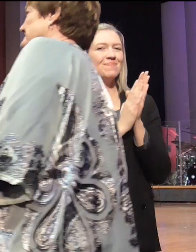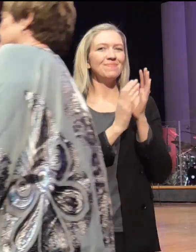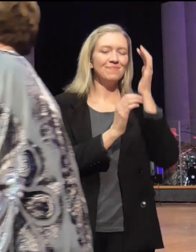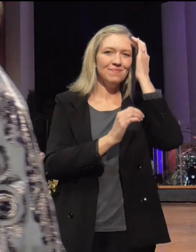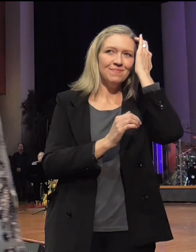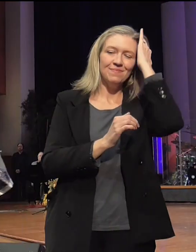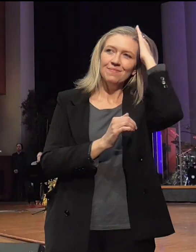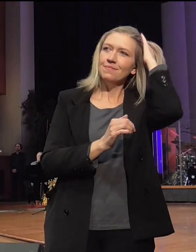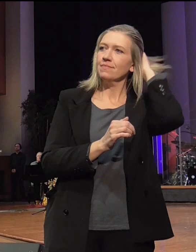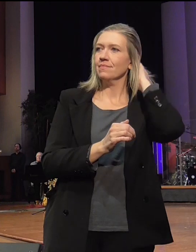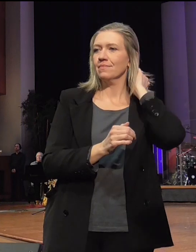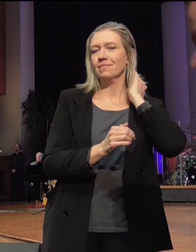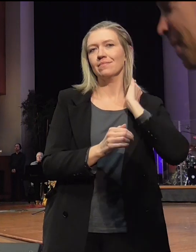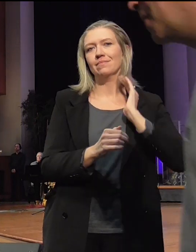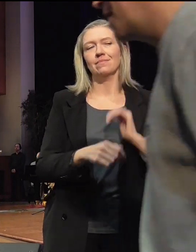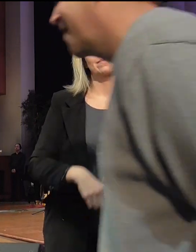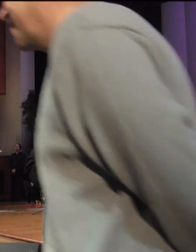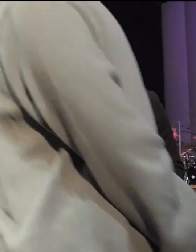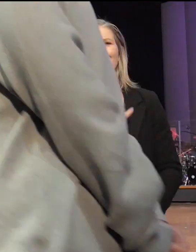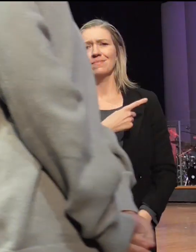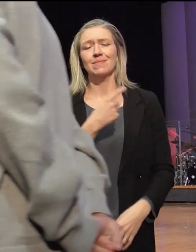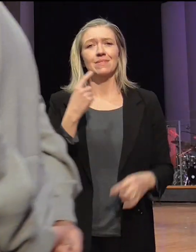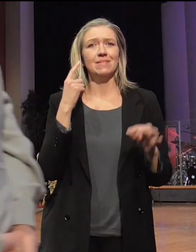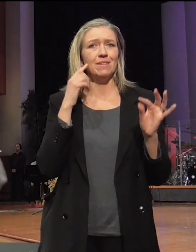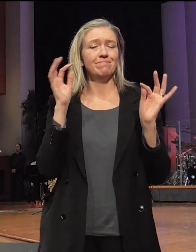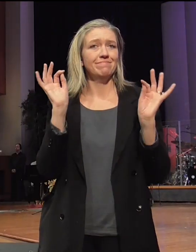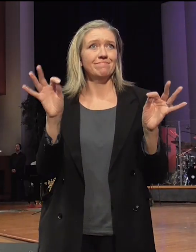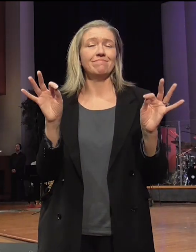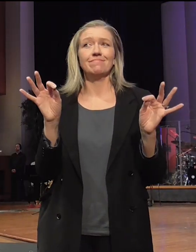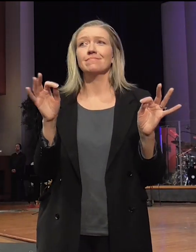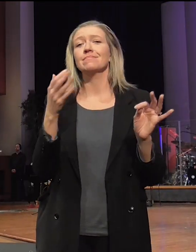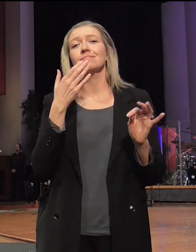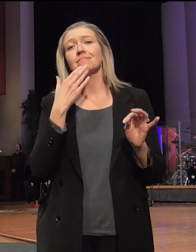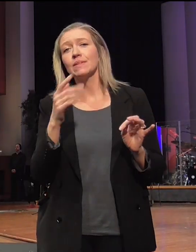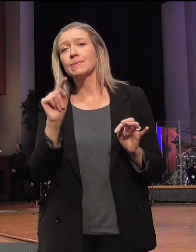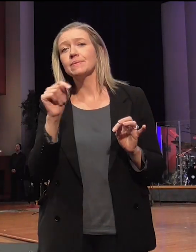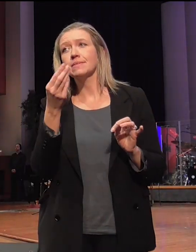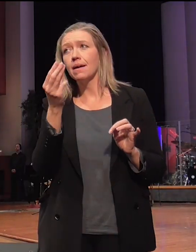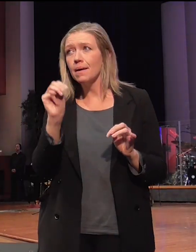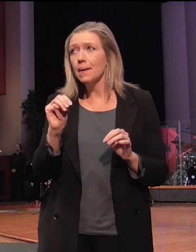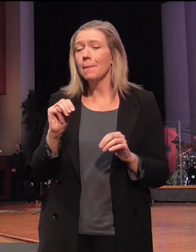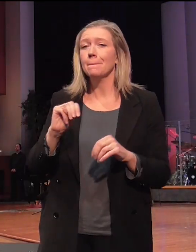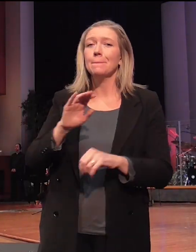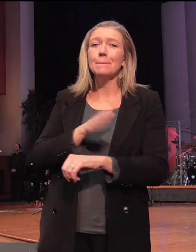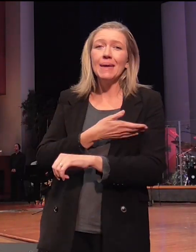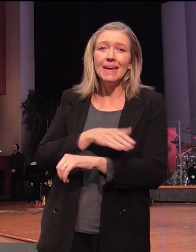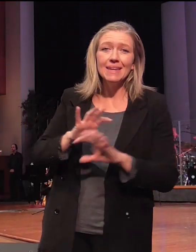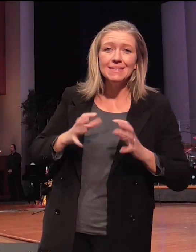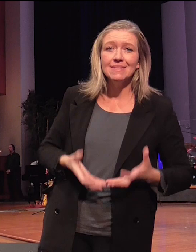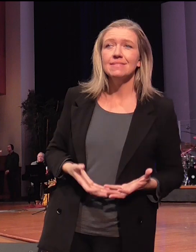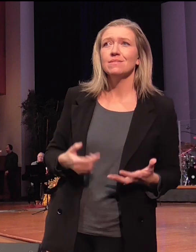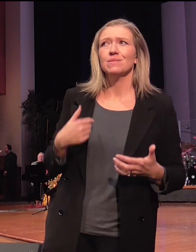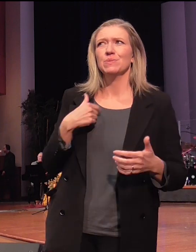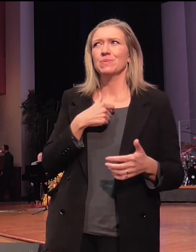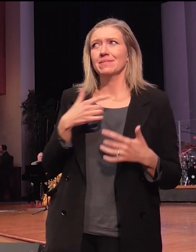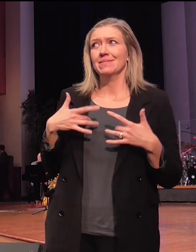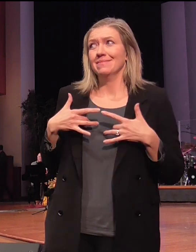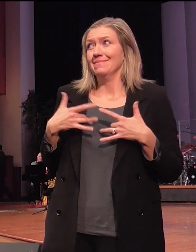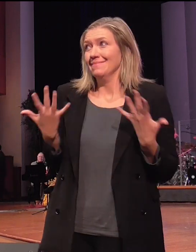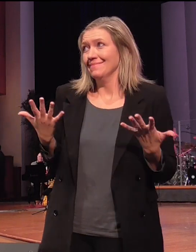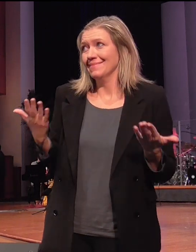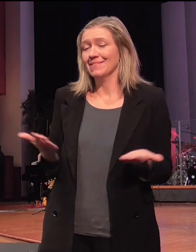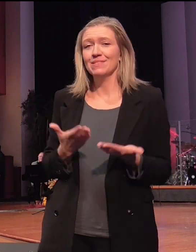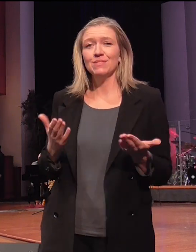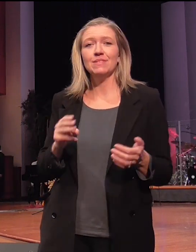I don't think you've ever sounded so good, so thank you. And Tom and our incredible band. Aren't we delighted to be at Mile